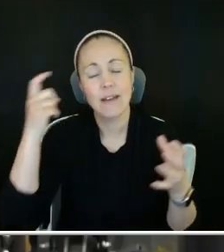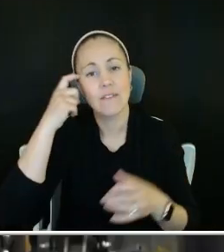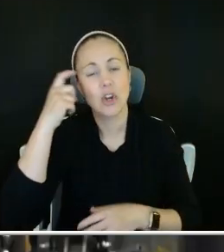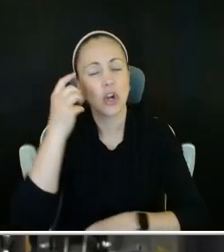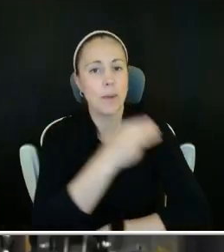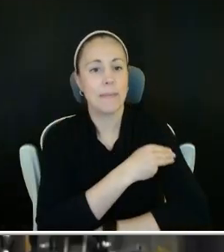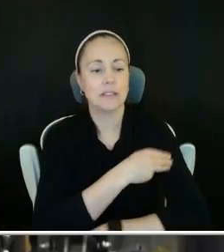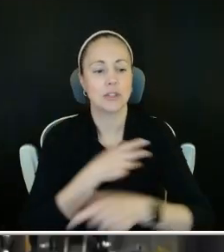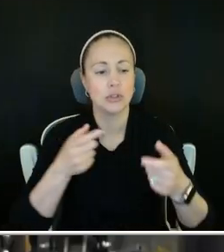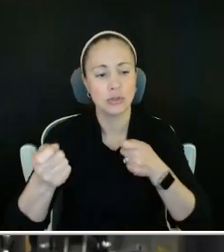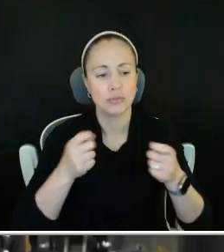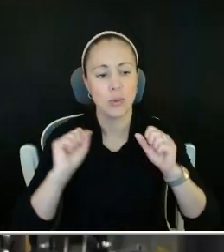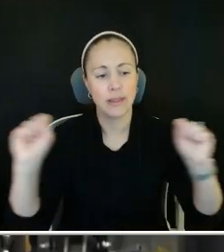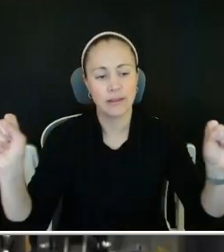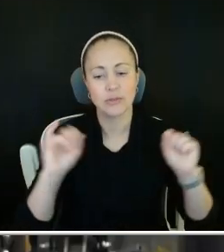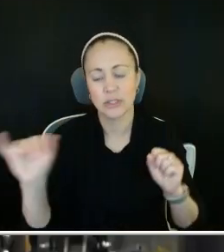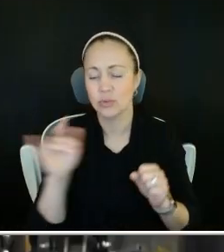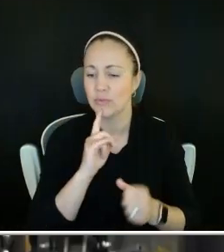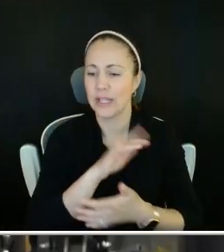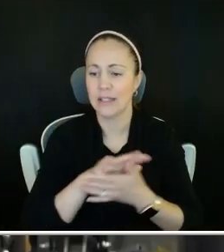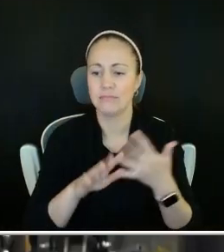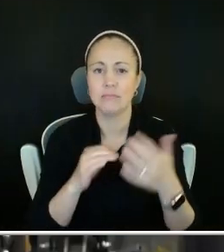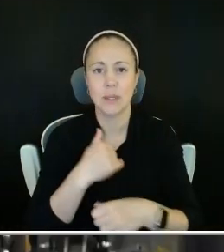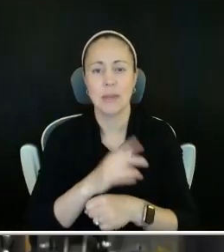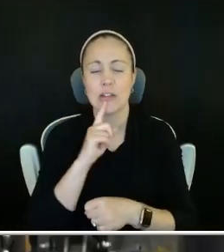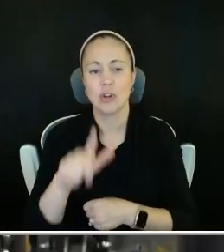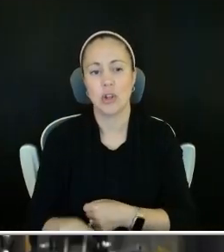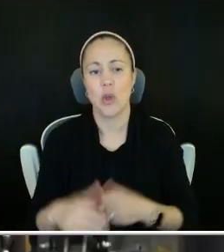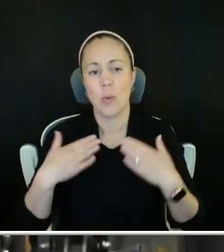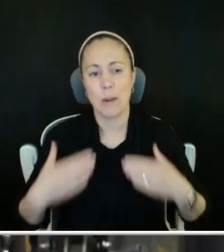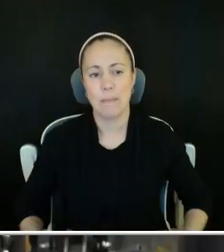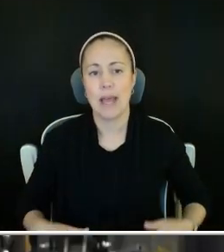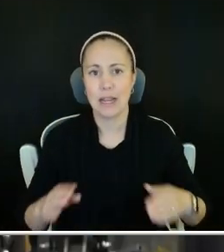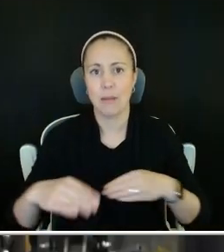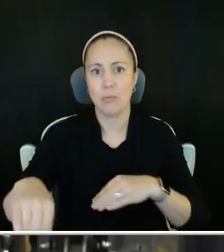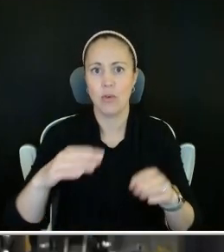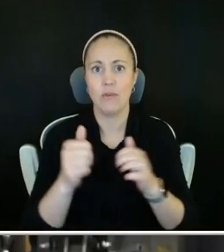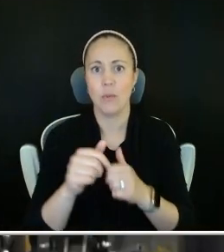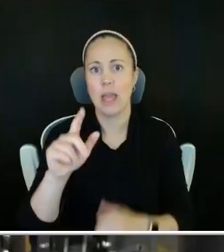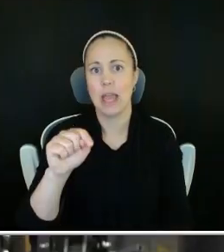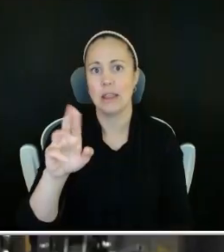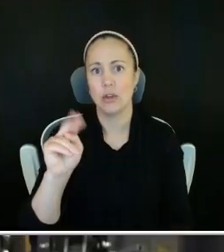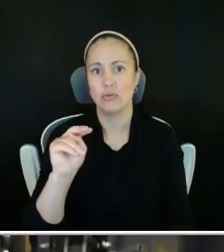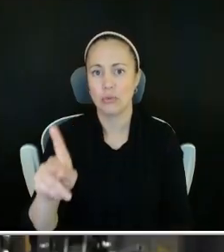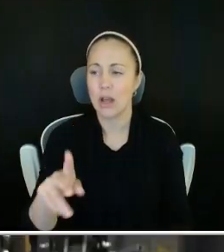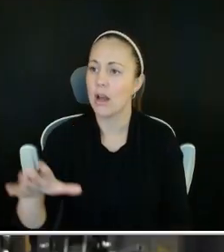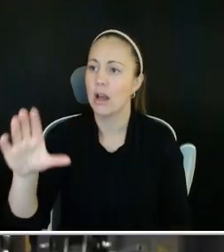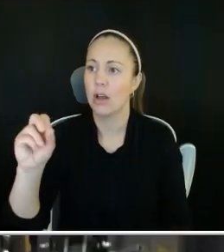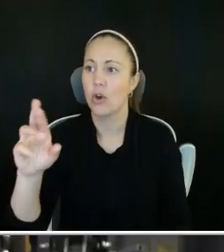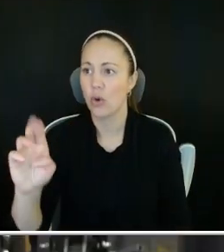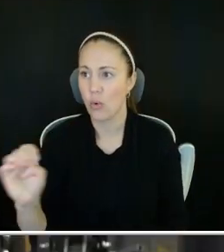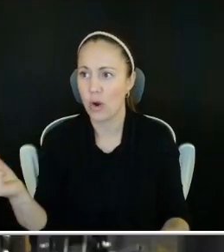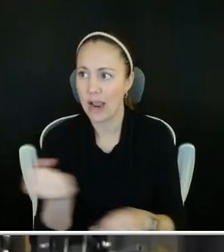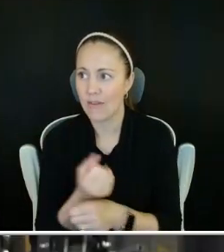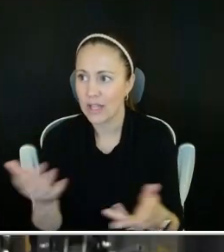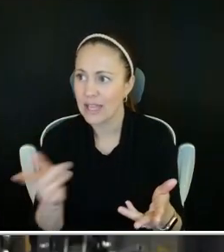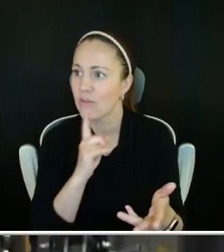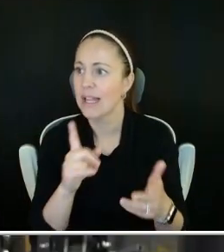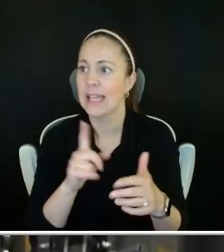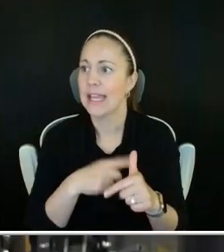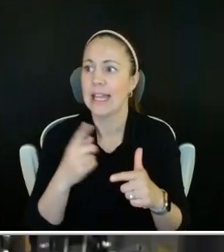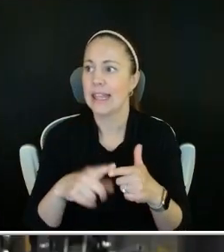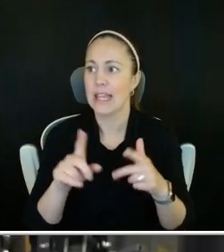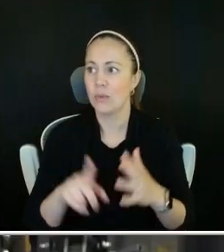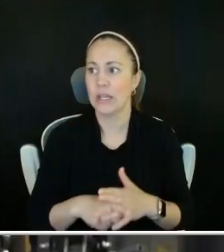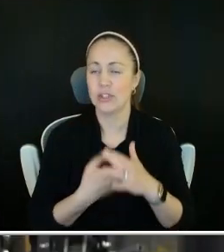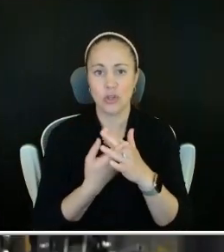So just getting the lower body to move with the trunk and their core and then moving with the upper body. Then we start to kind of set the table in order to be